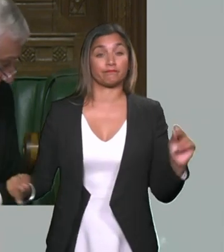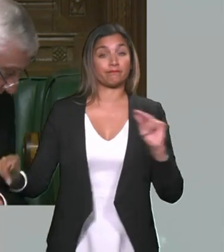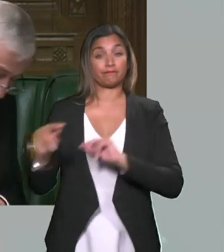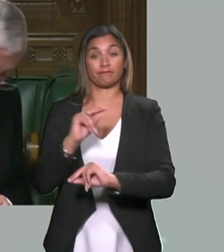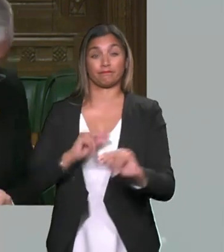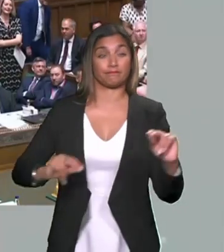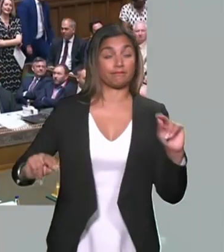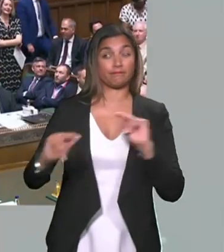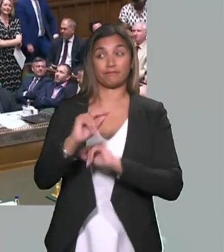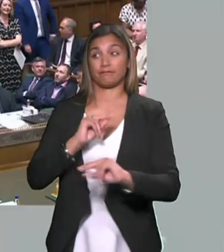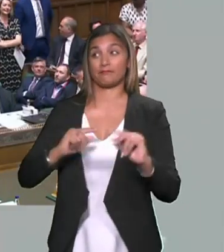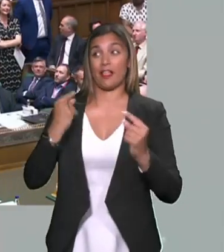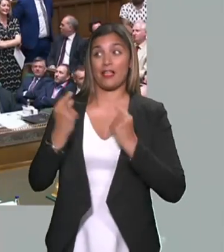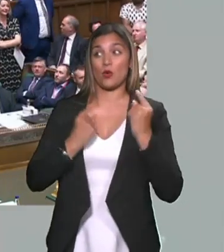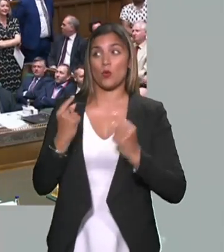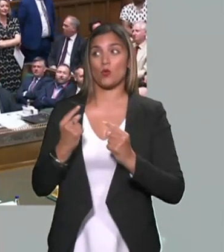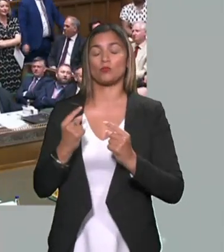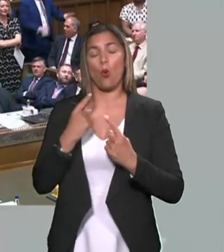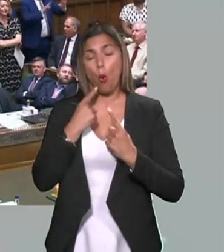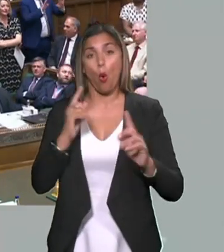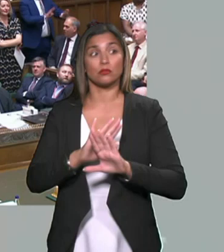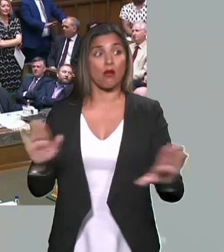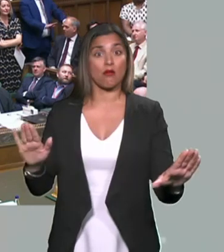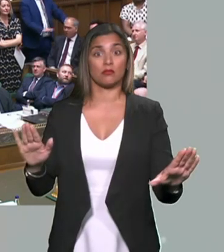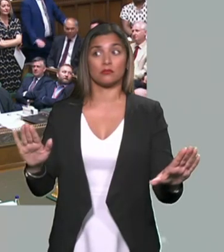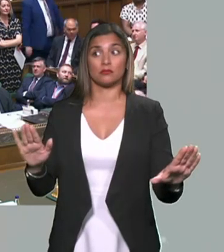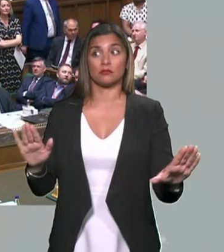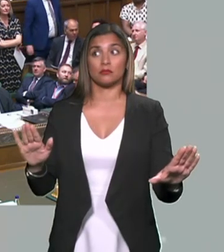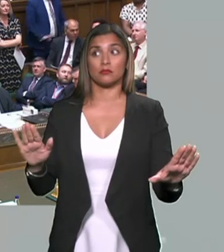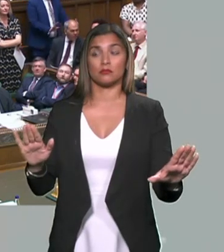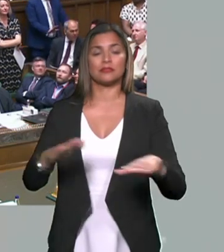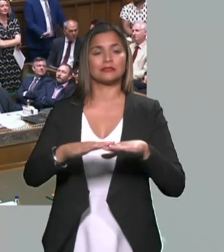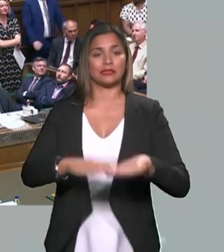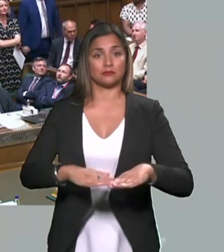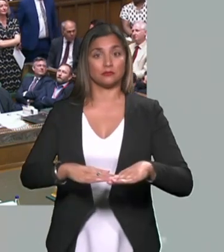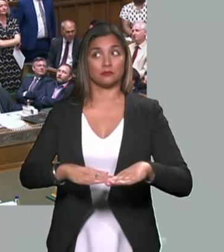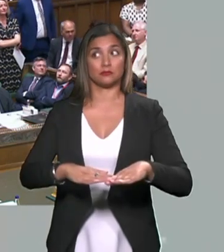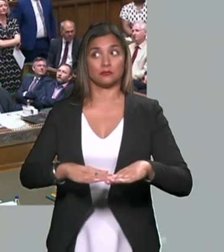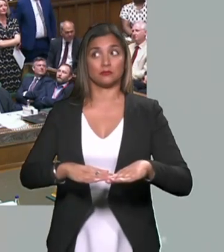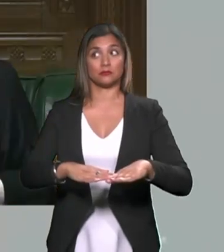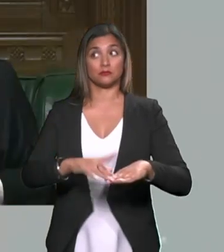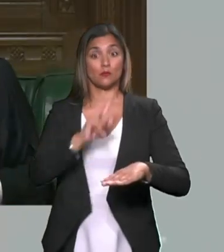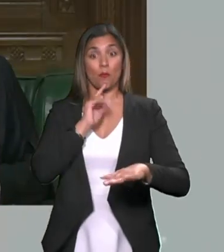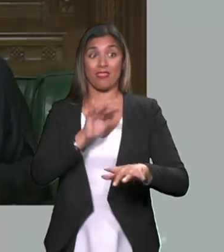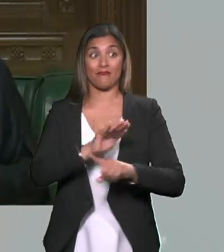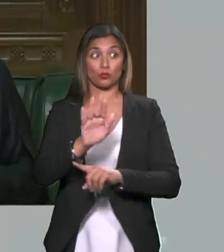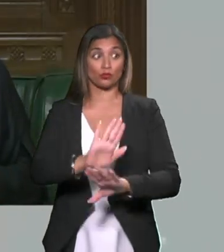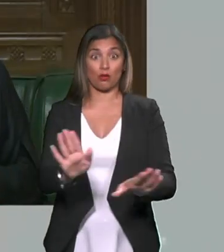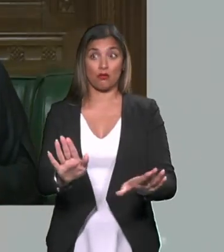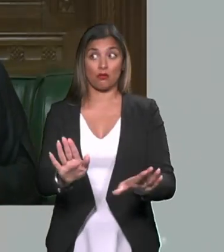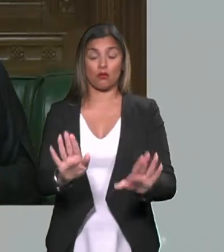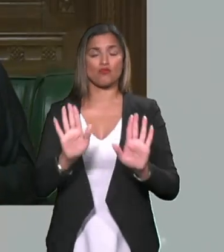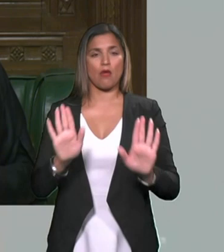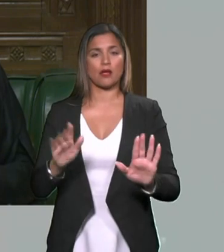Give me the name. Shout, get him out. Order, order. Sit down, you want me in the future. I